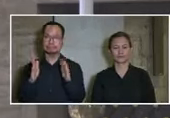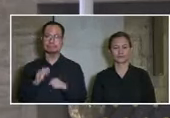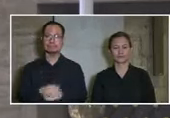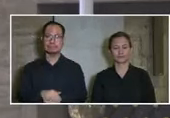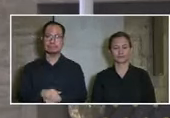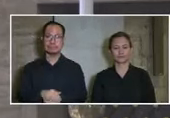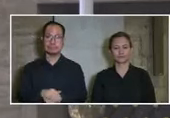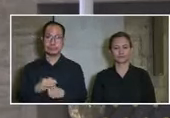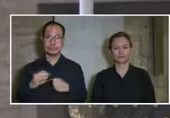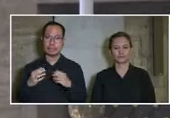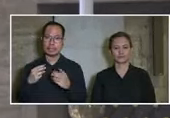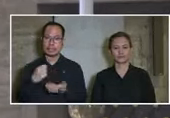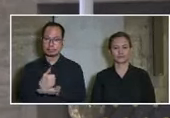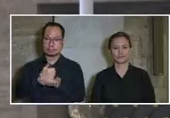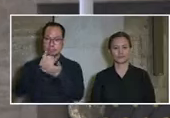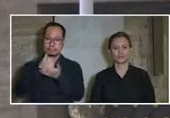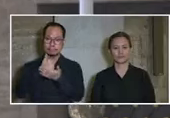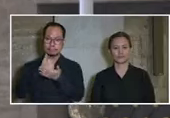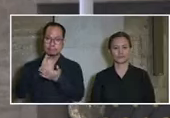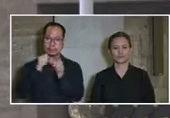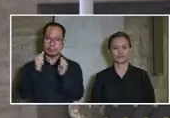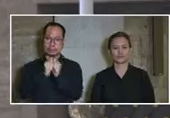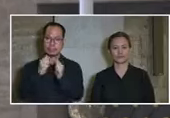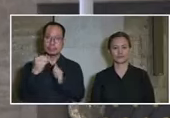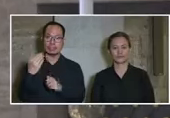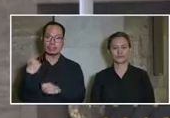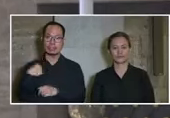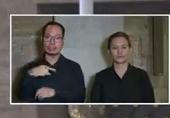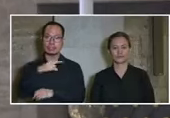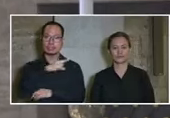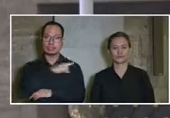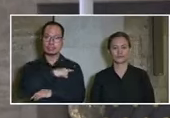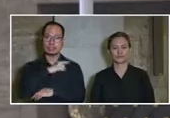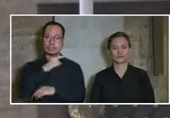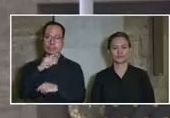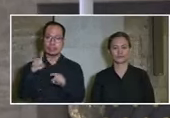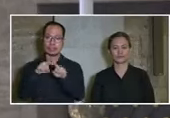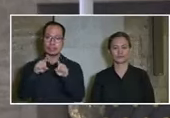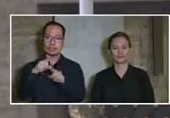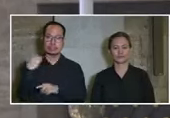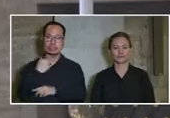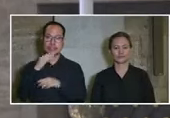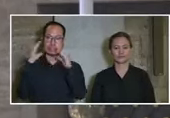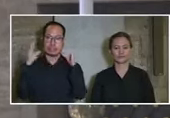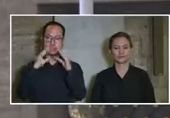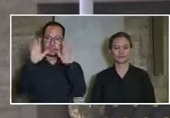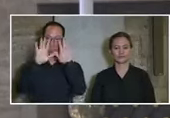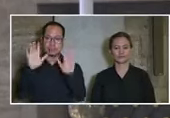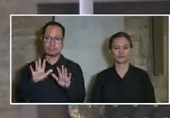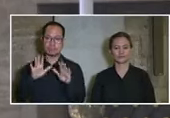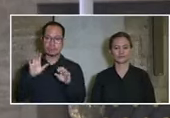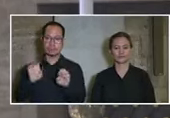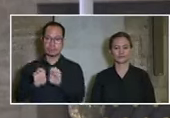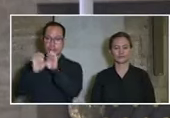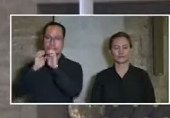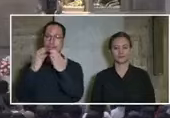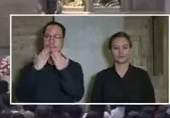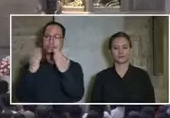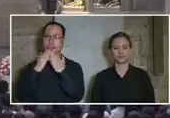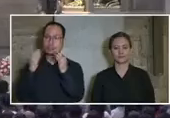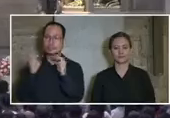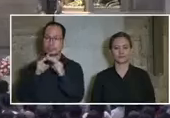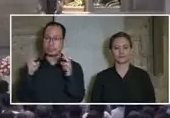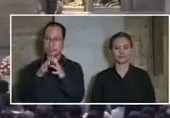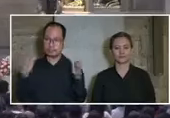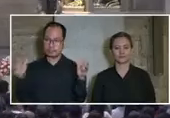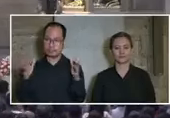for helping us out and for being with us as we celebrate our Sunday Eucharist. Maraming maraming salamat po sa